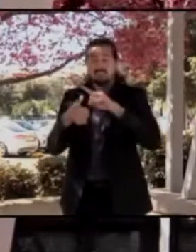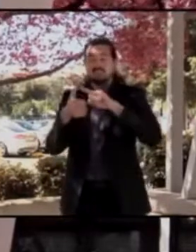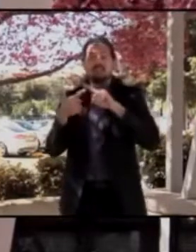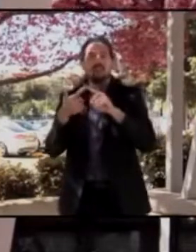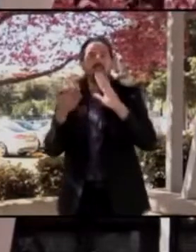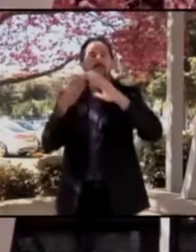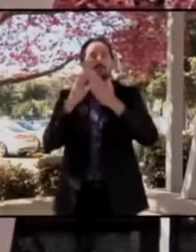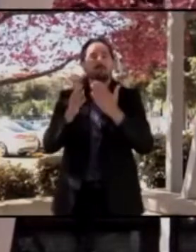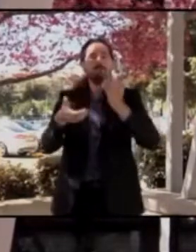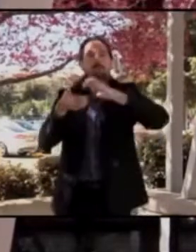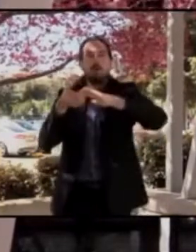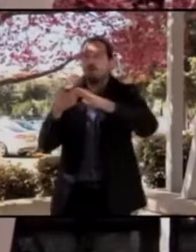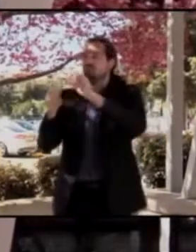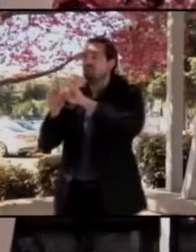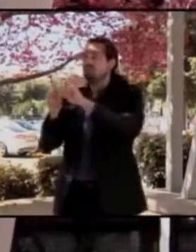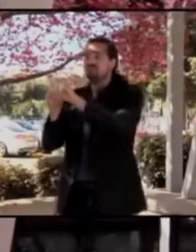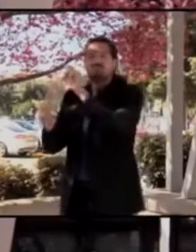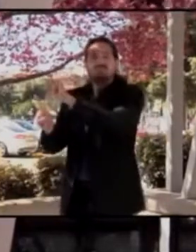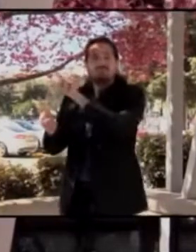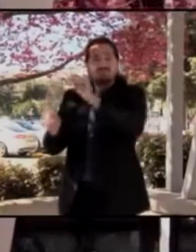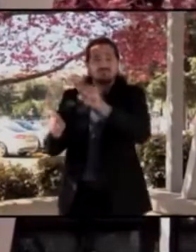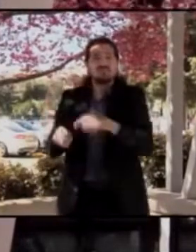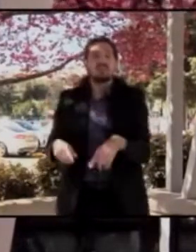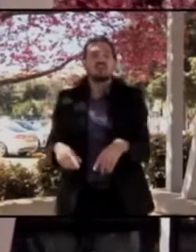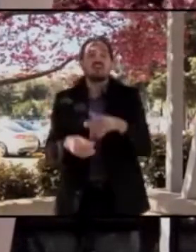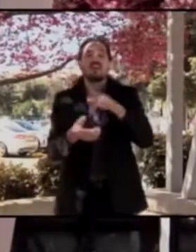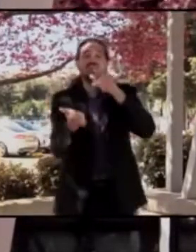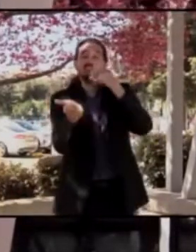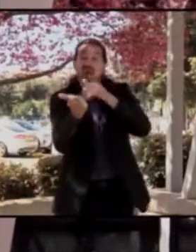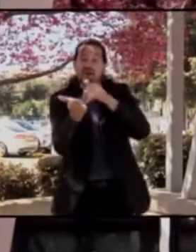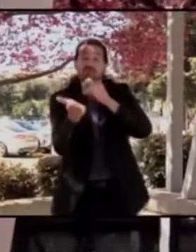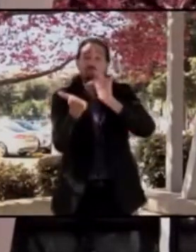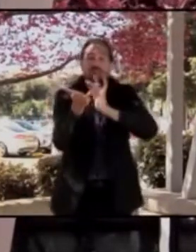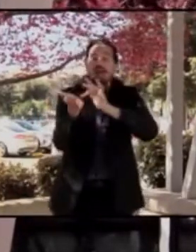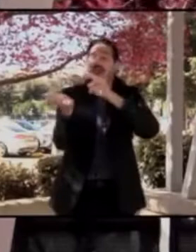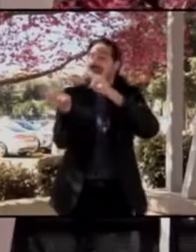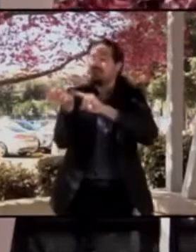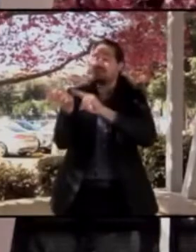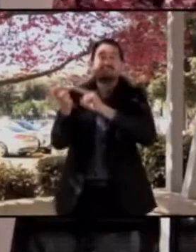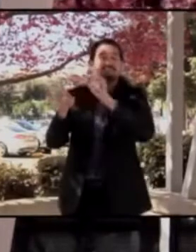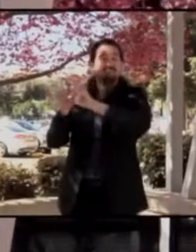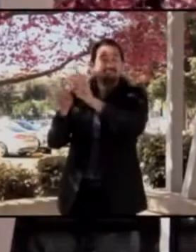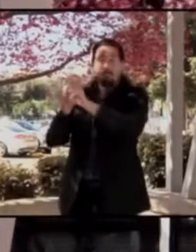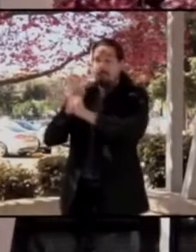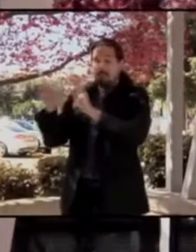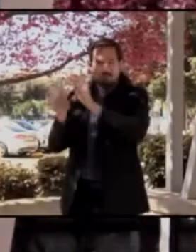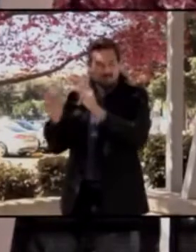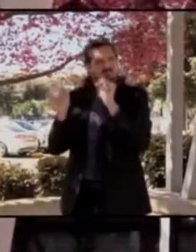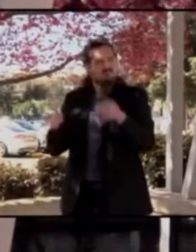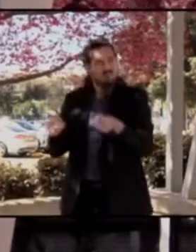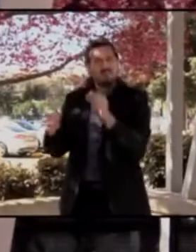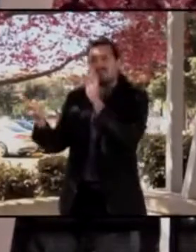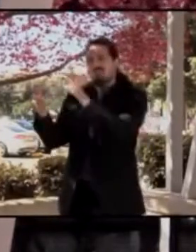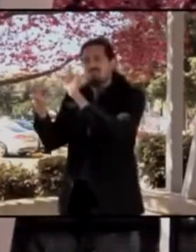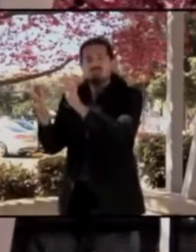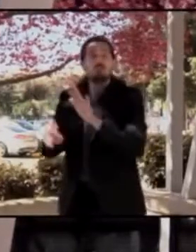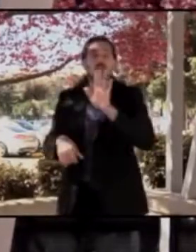faith communities, or other organizations might have information that would be helpful to you.